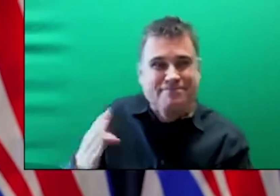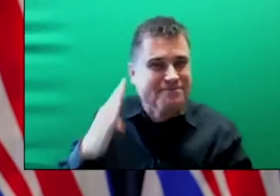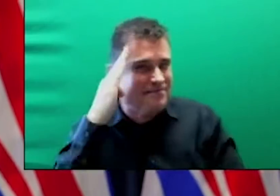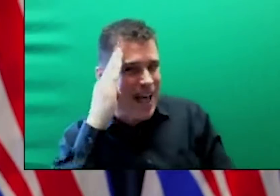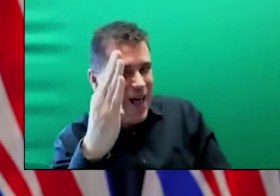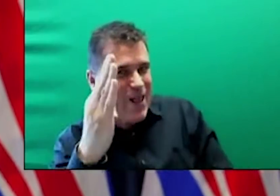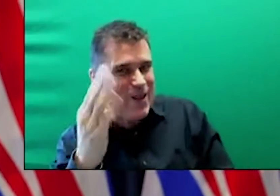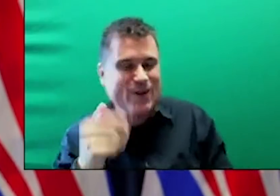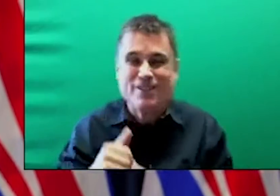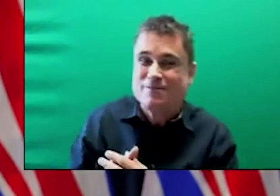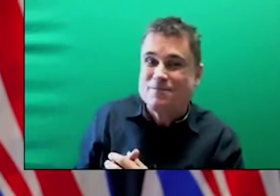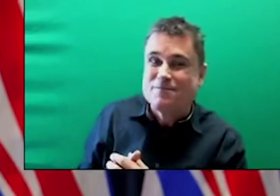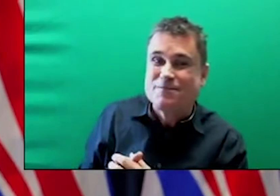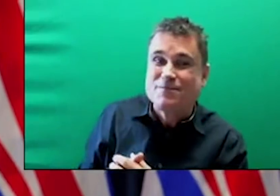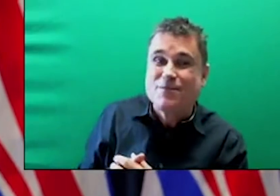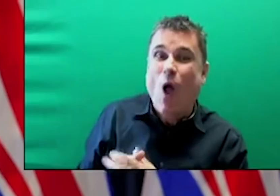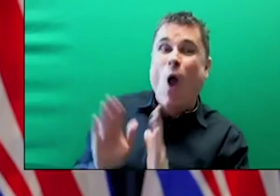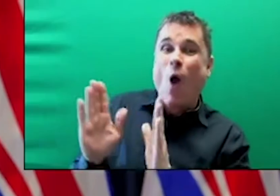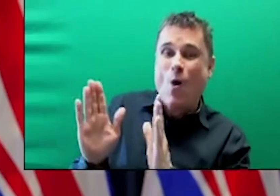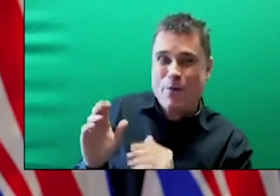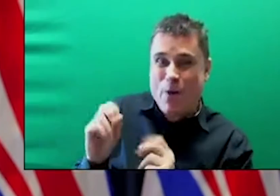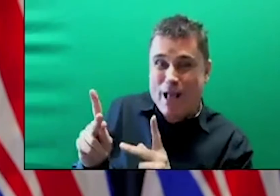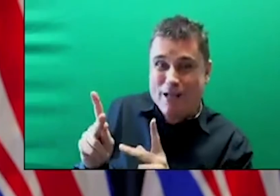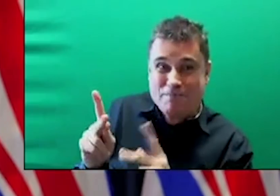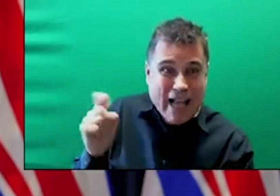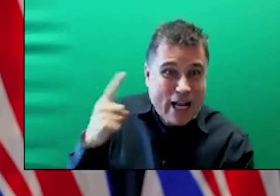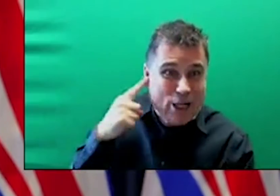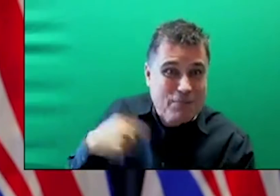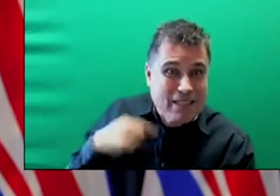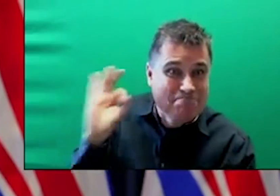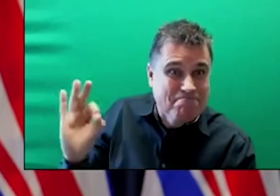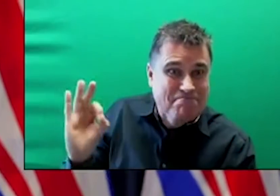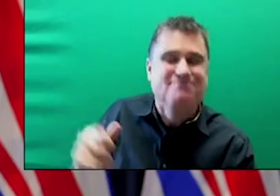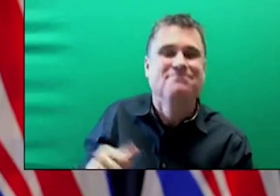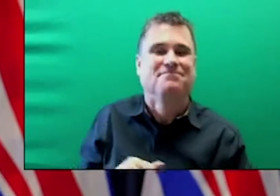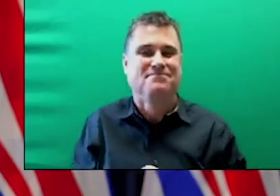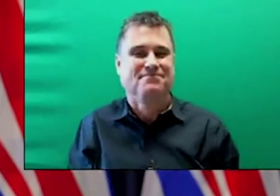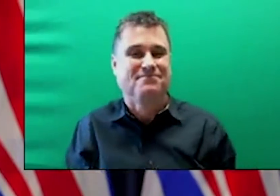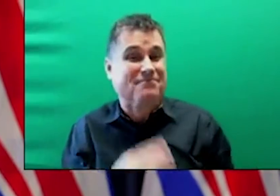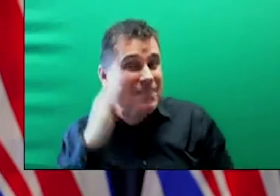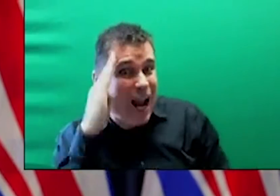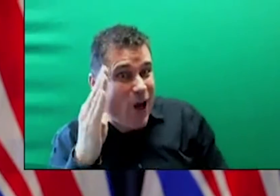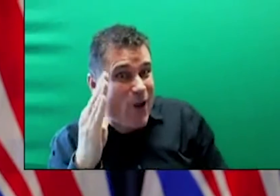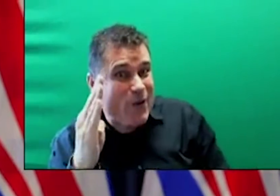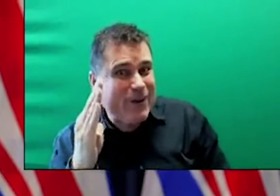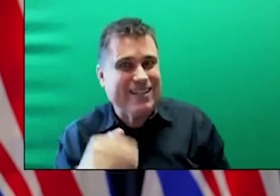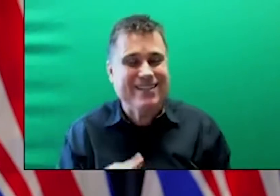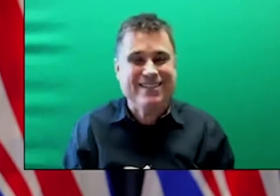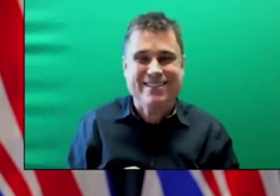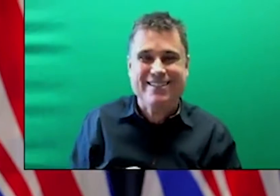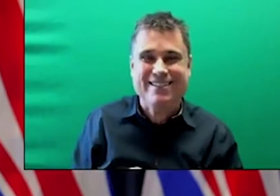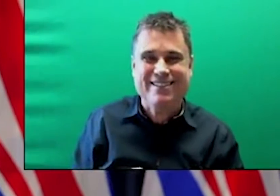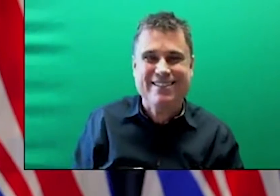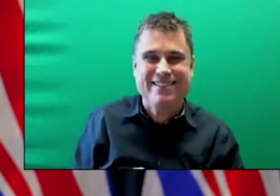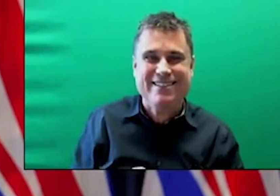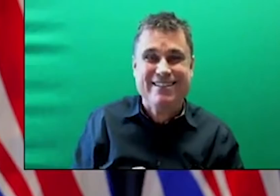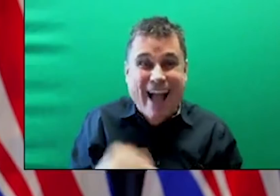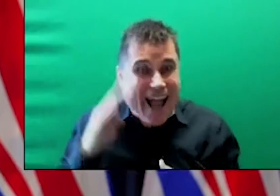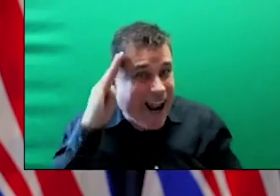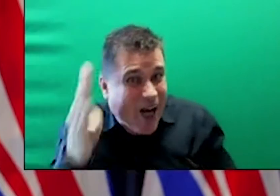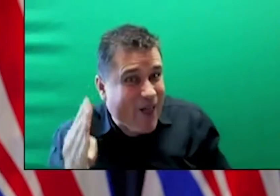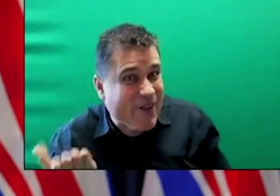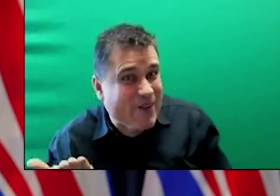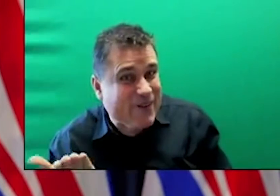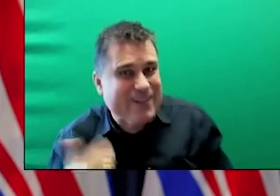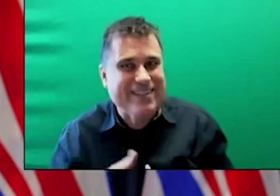4 roads in and out of Manitoba. There are dozens of roads in and out of British Columbia. We have major airports. There is but one